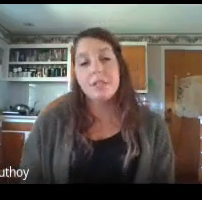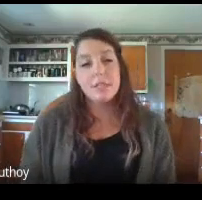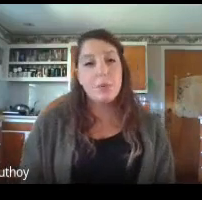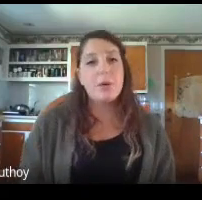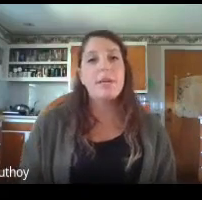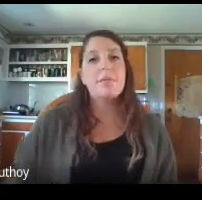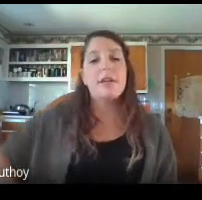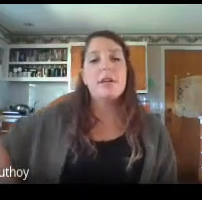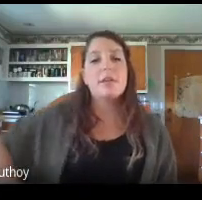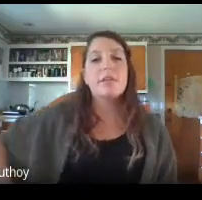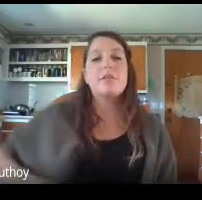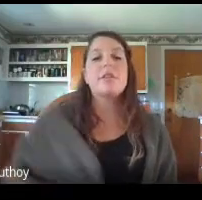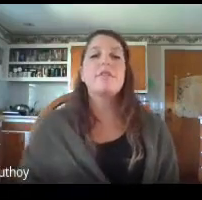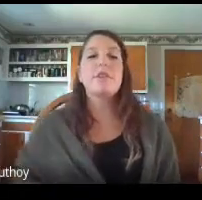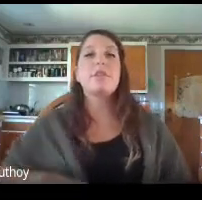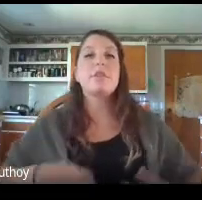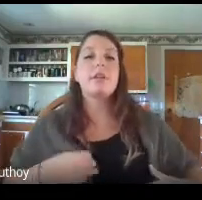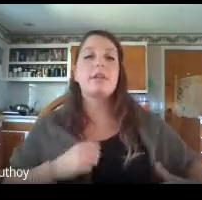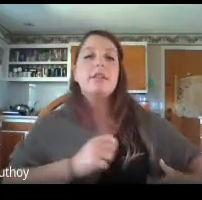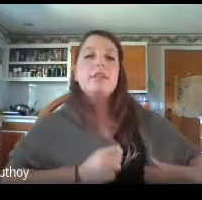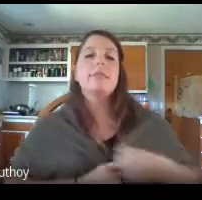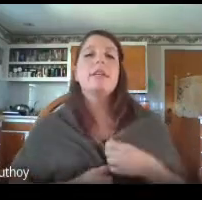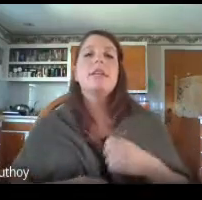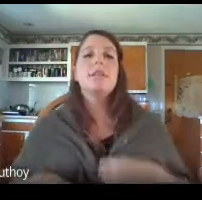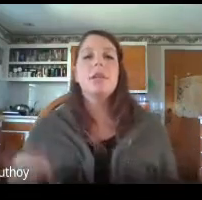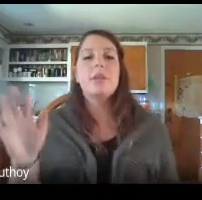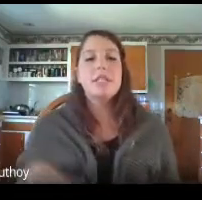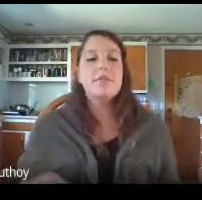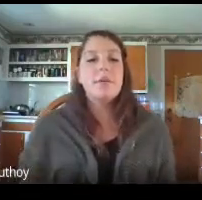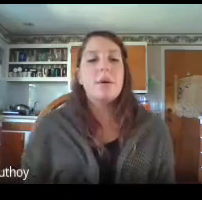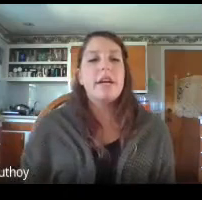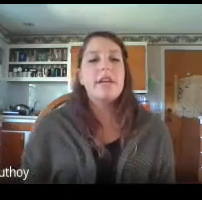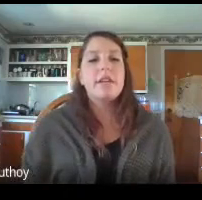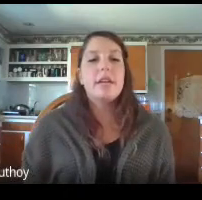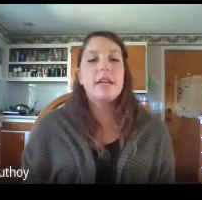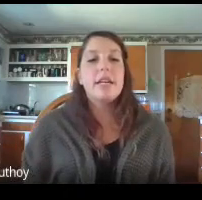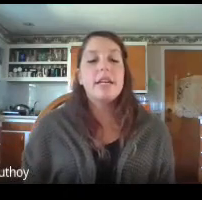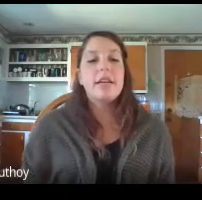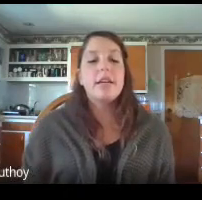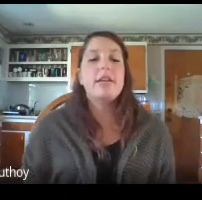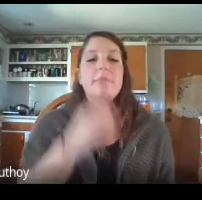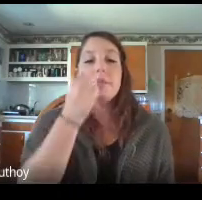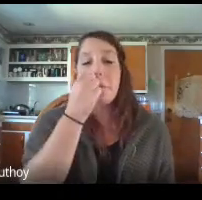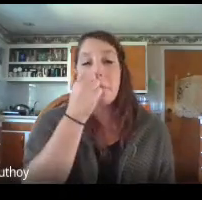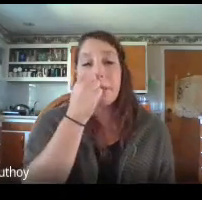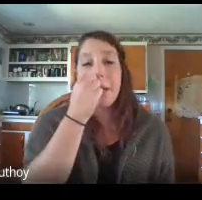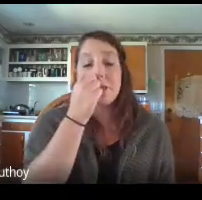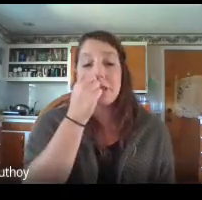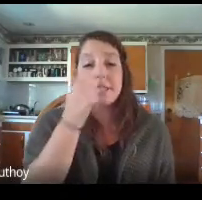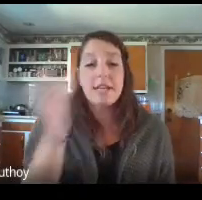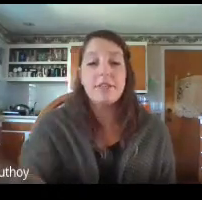So at this point, we are going to review the units for 8th grade.